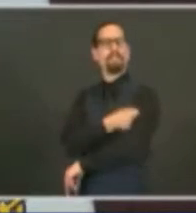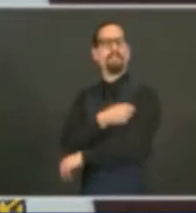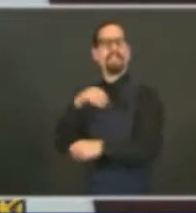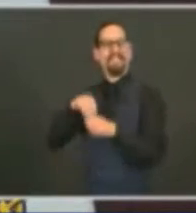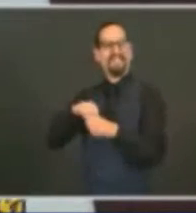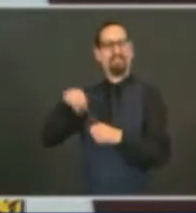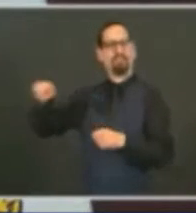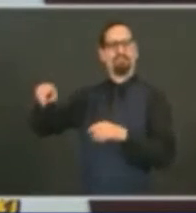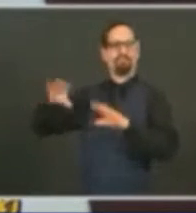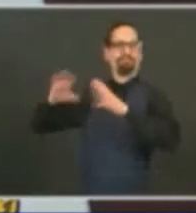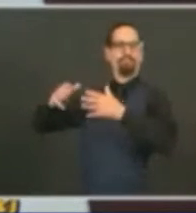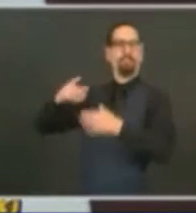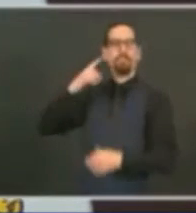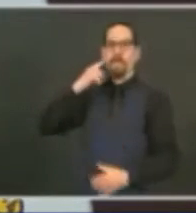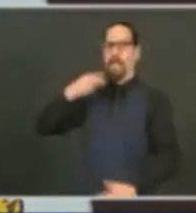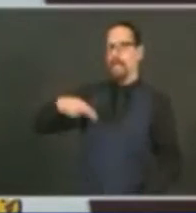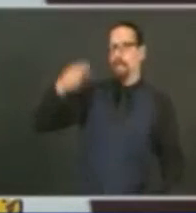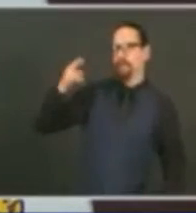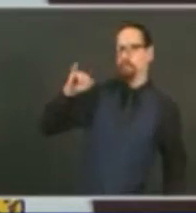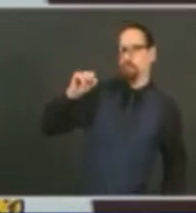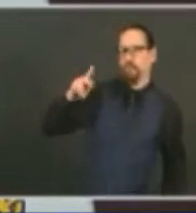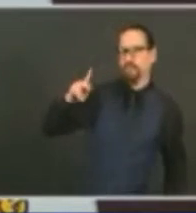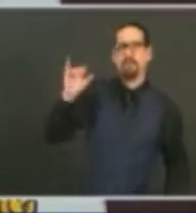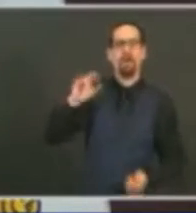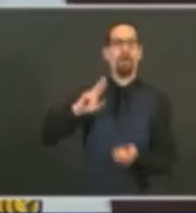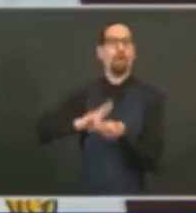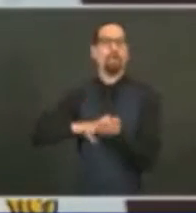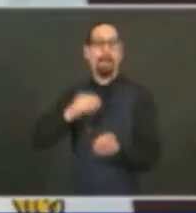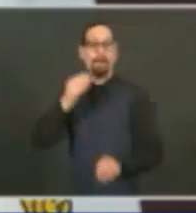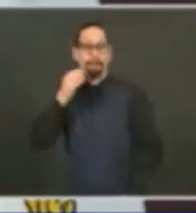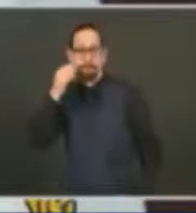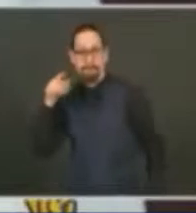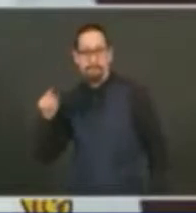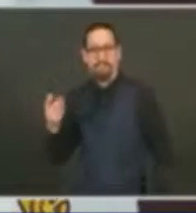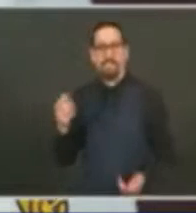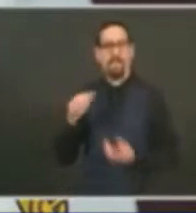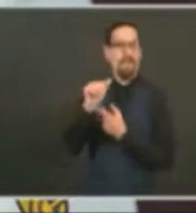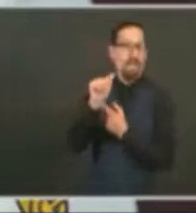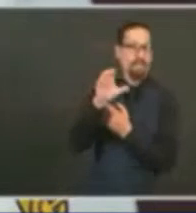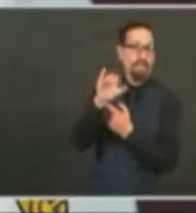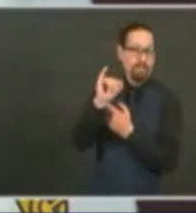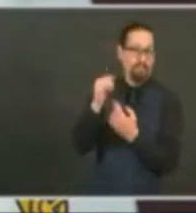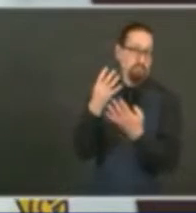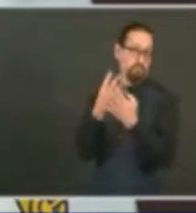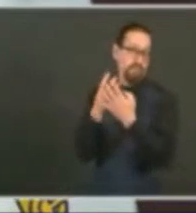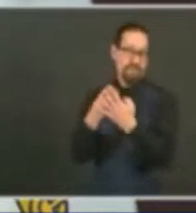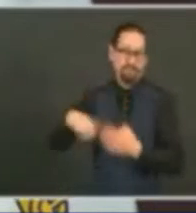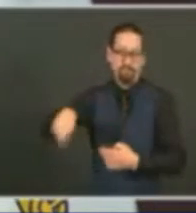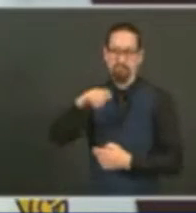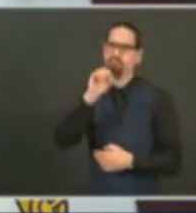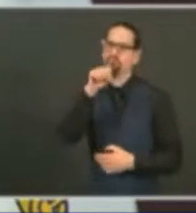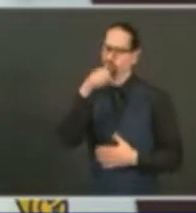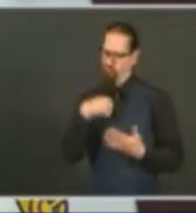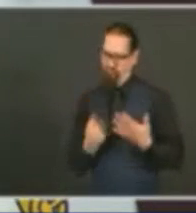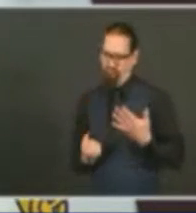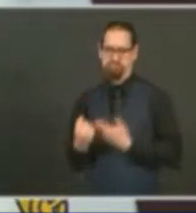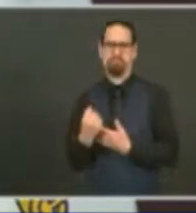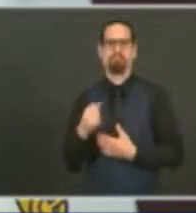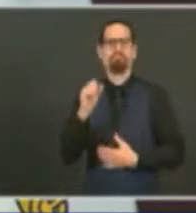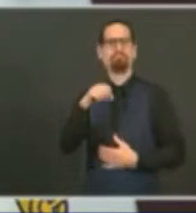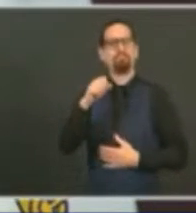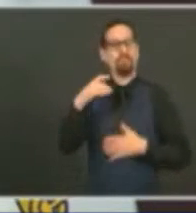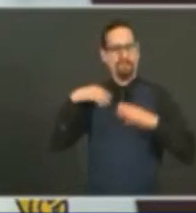like congregate settings in nursing homes, as well as the ACI, prioritized in terms of who we will be focusing